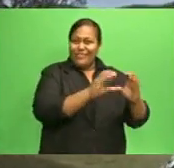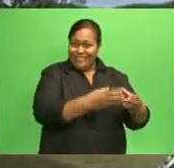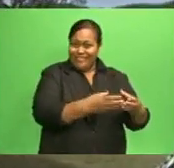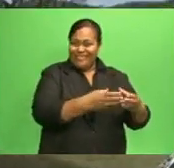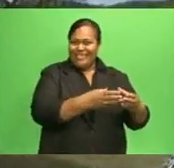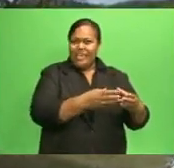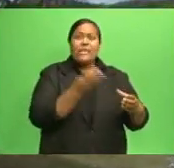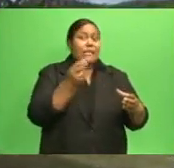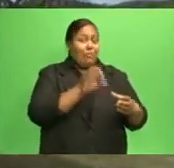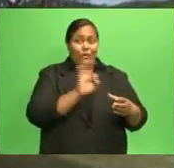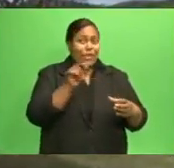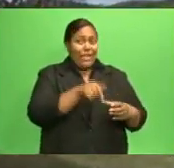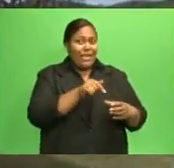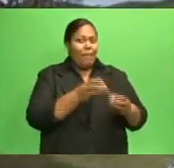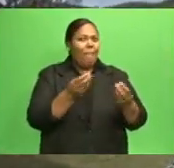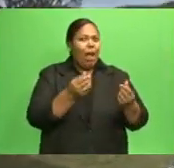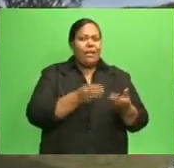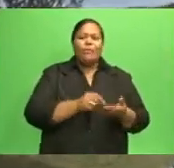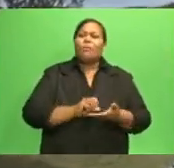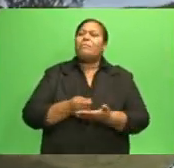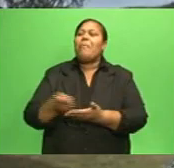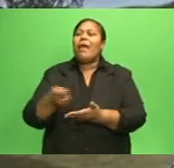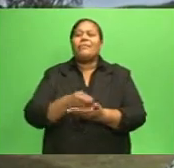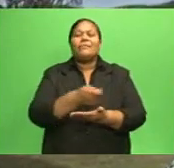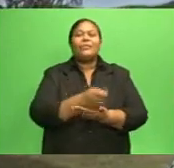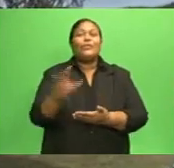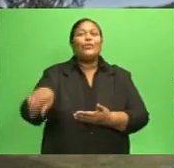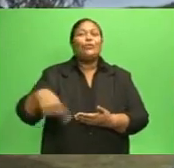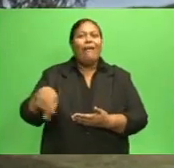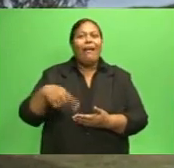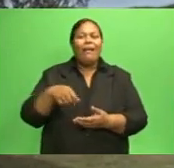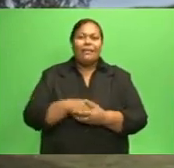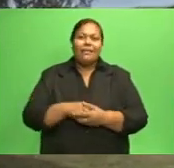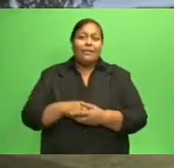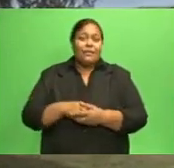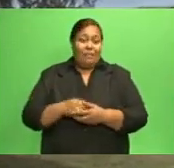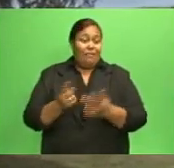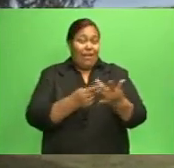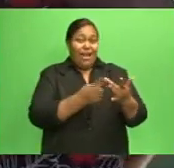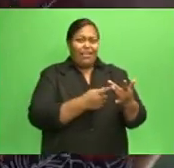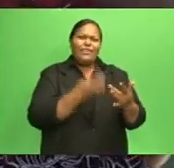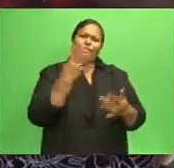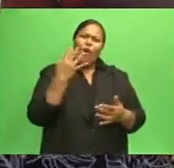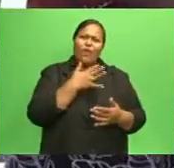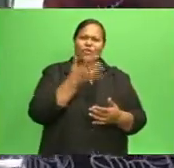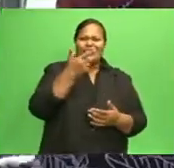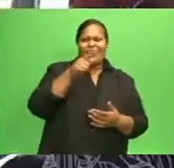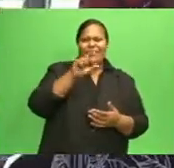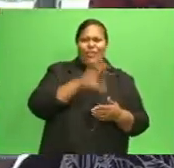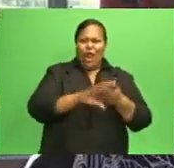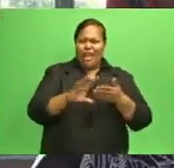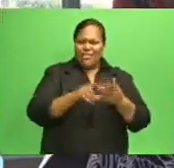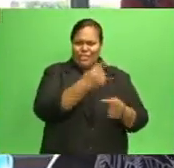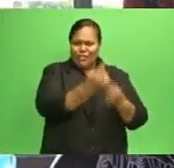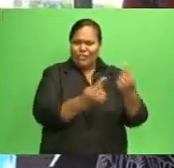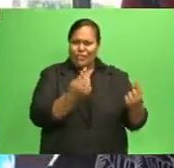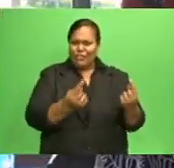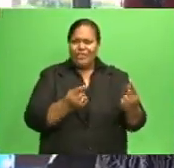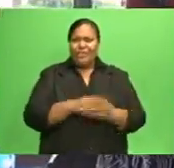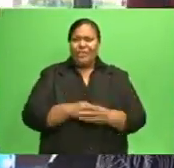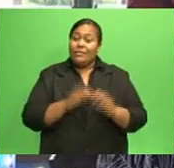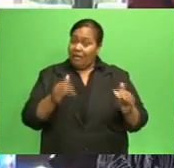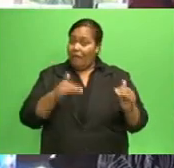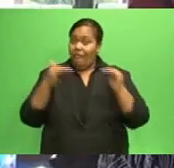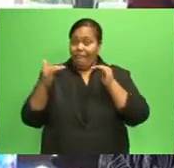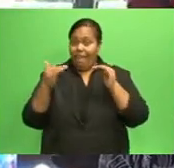money will be distributed in Suva, but for the rest of them they got more than $470 each. Based on the Fair Share of the Mineral